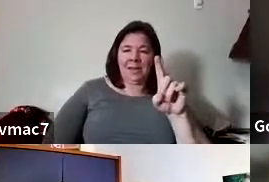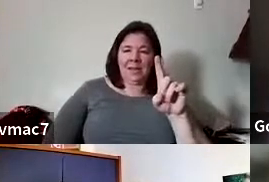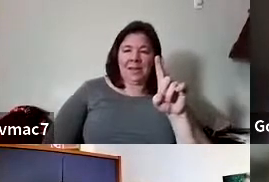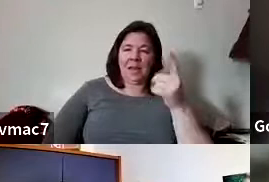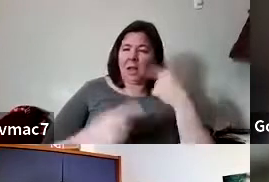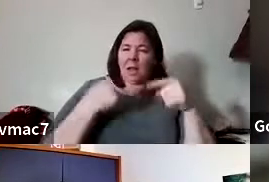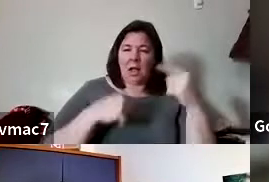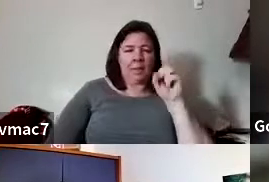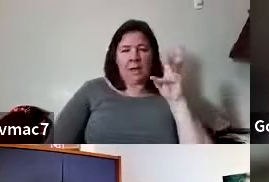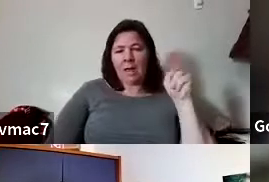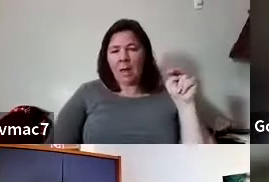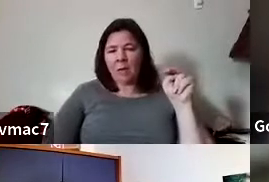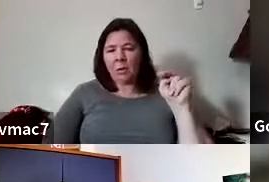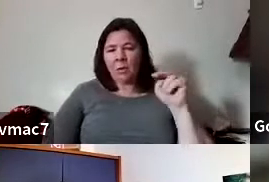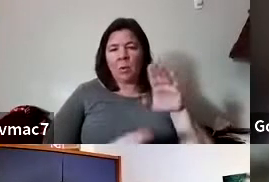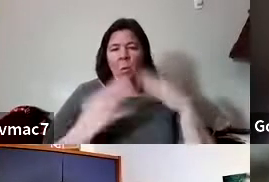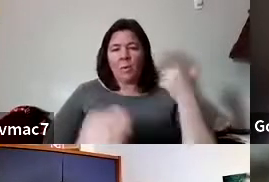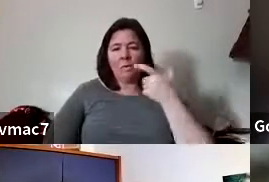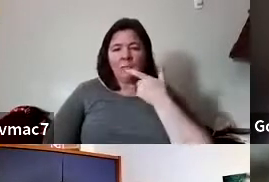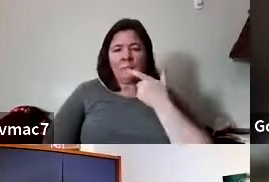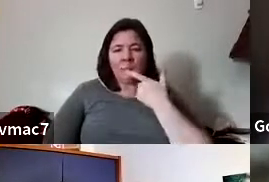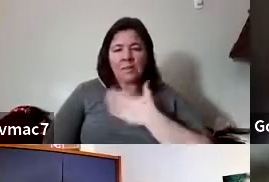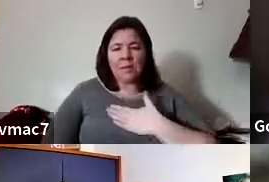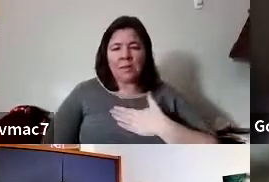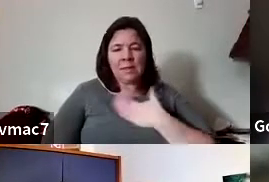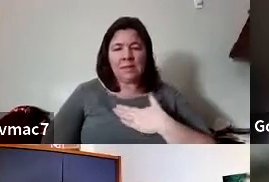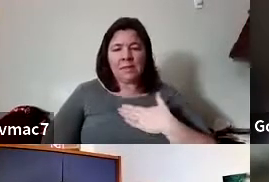down. Unmute yourself, please.